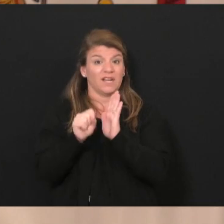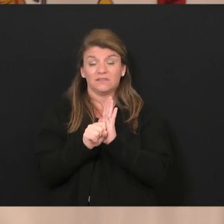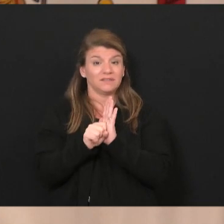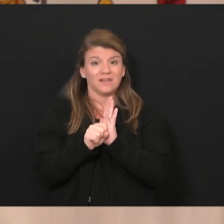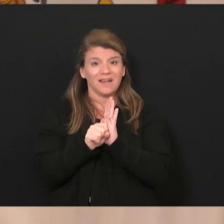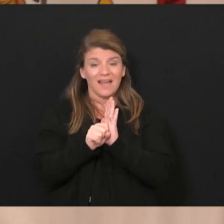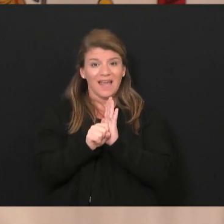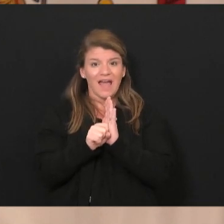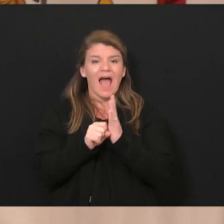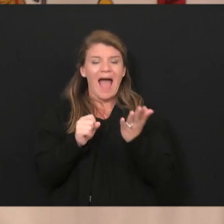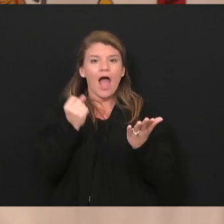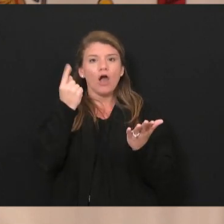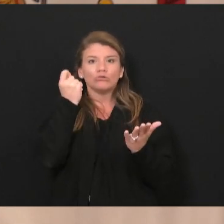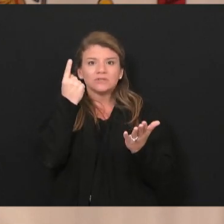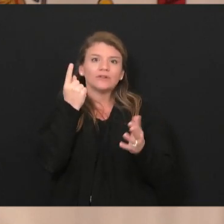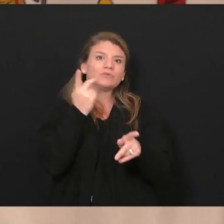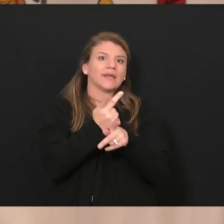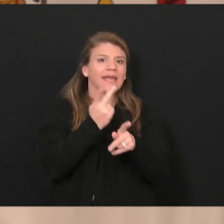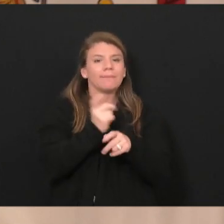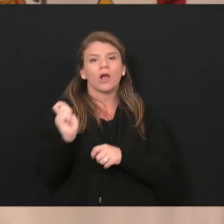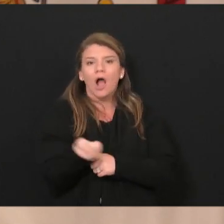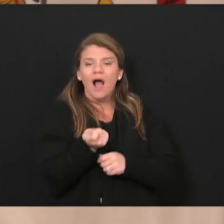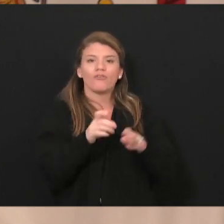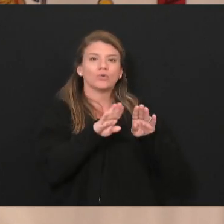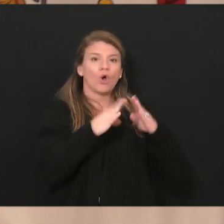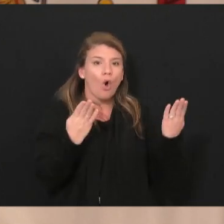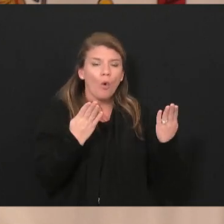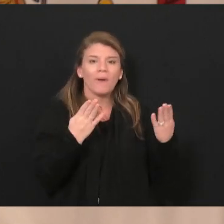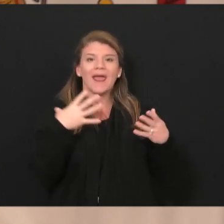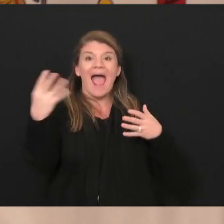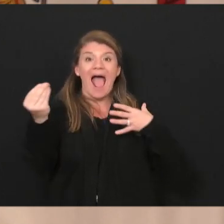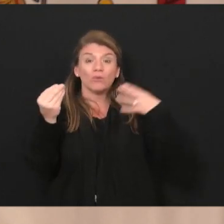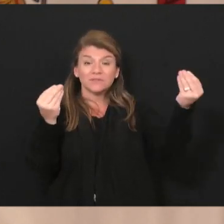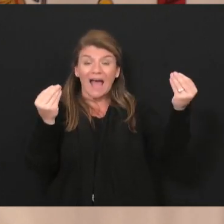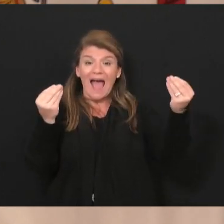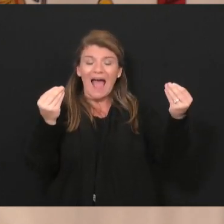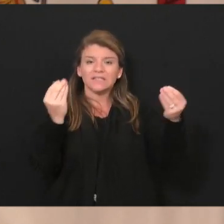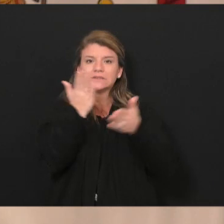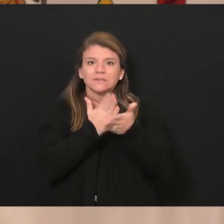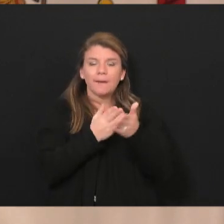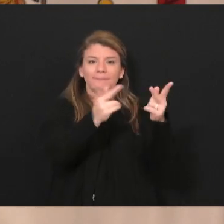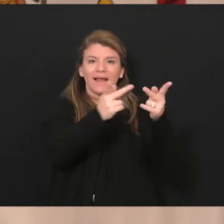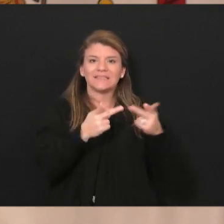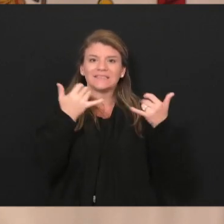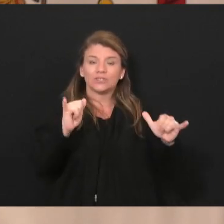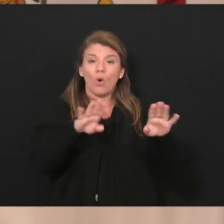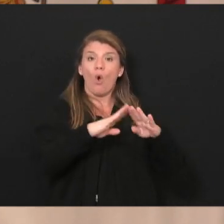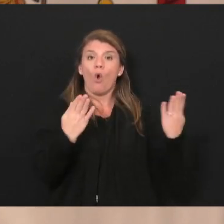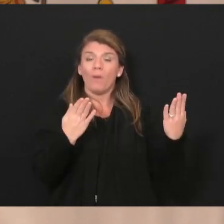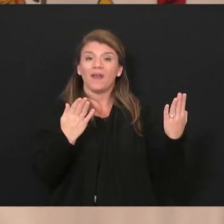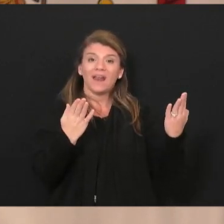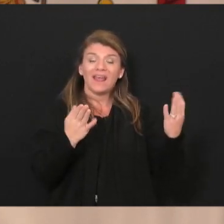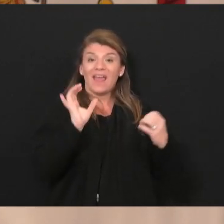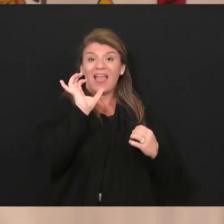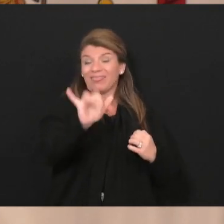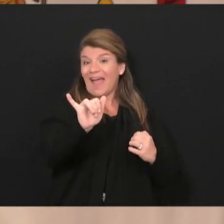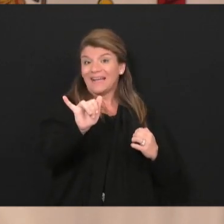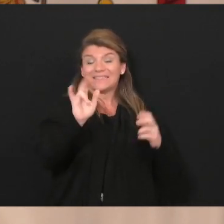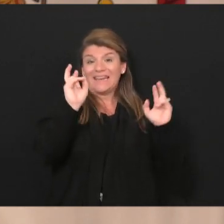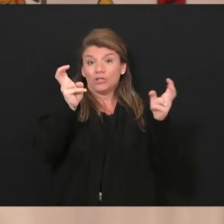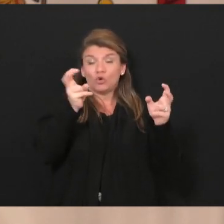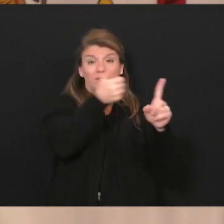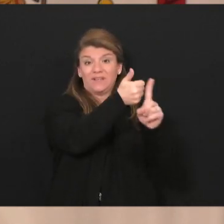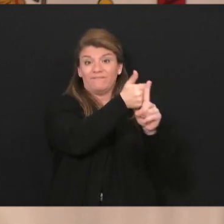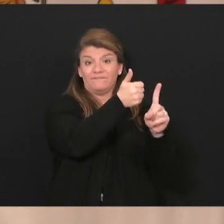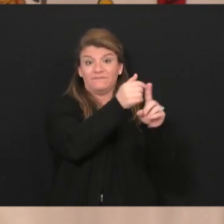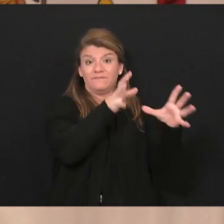our golf courses open and our outdoor spaces open and everything, you know, that's an issue all to itself.